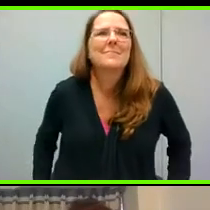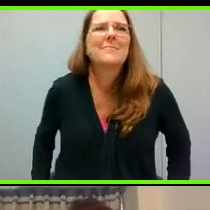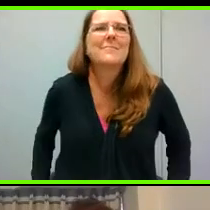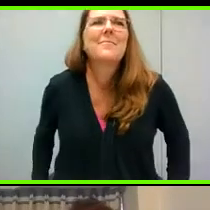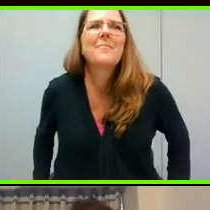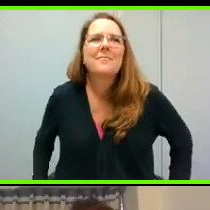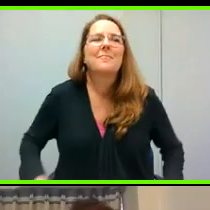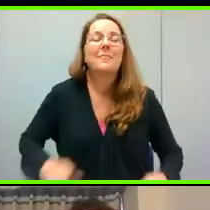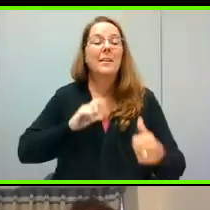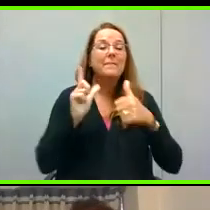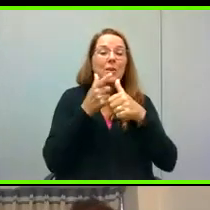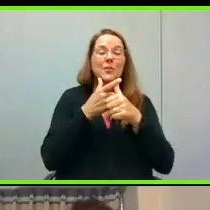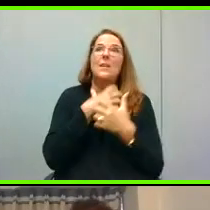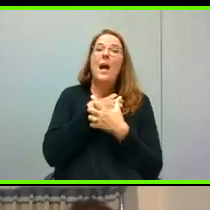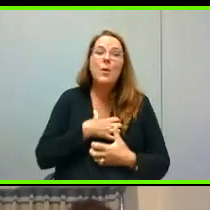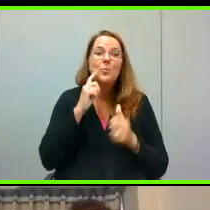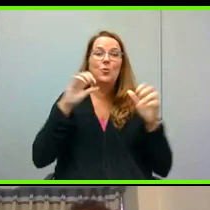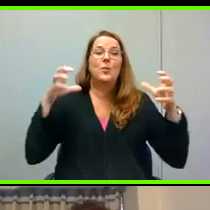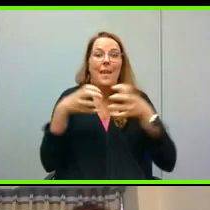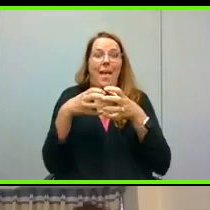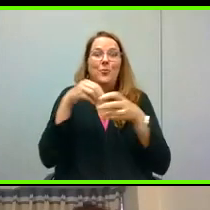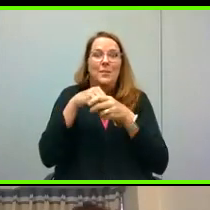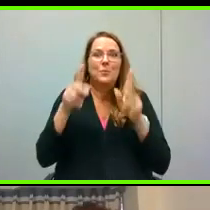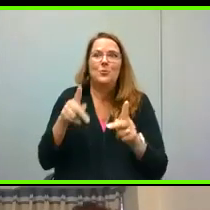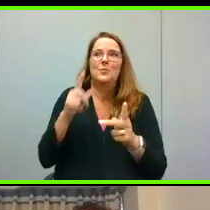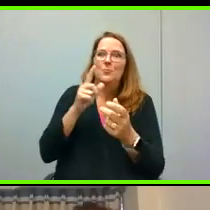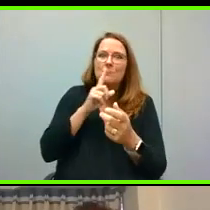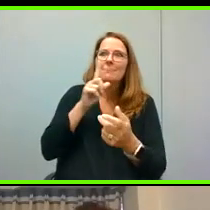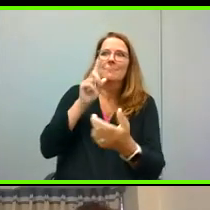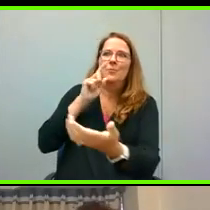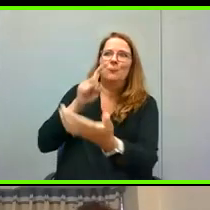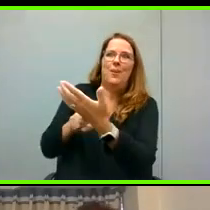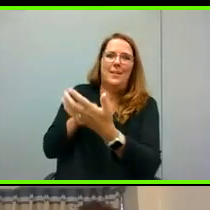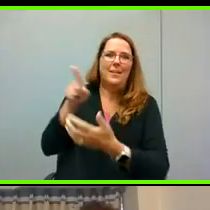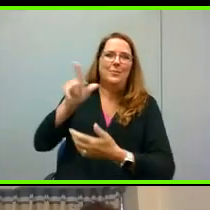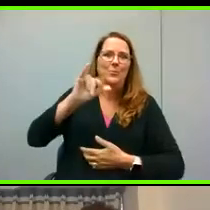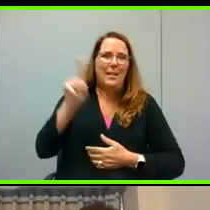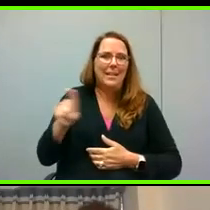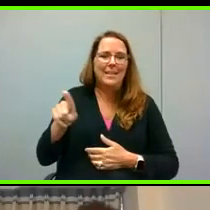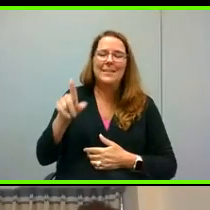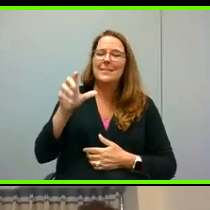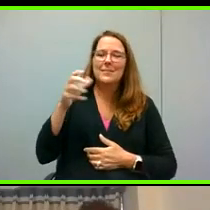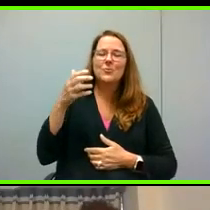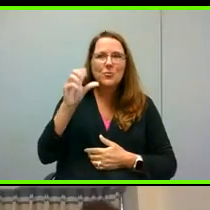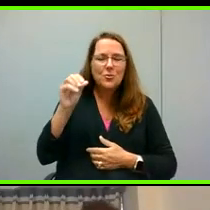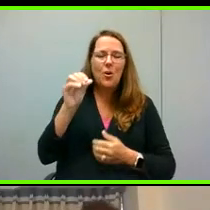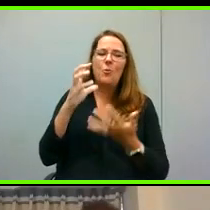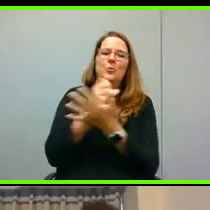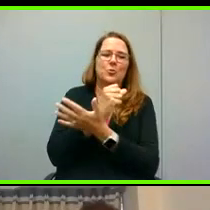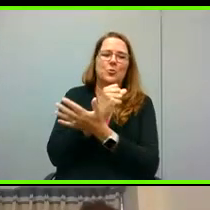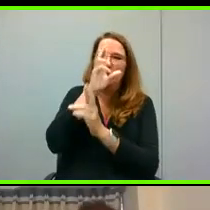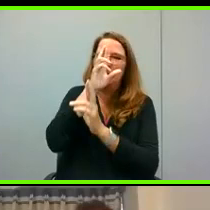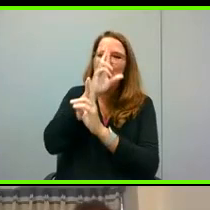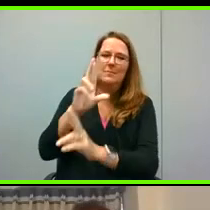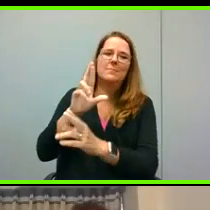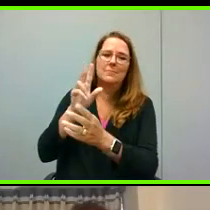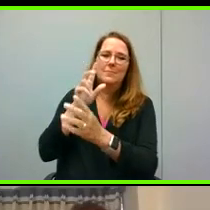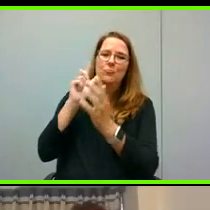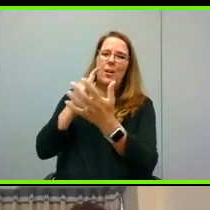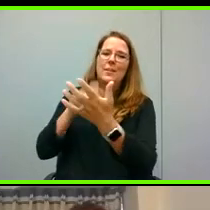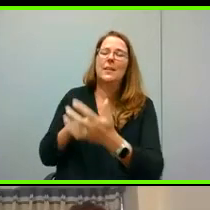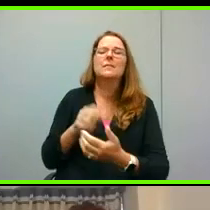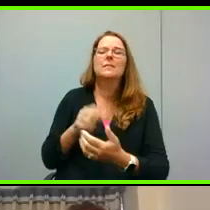gathering in person to recognize you, Liz, as you so deserve to be. But I just want to thank you, Liz,